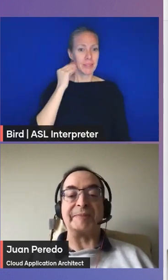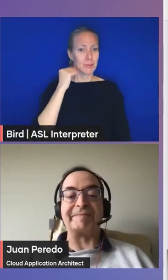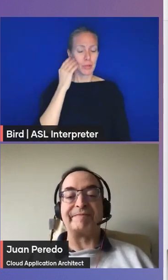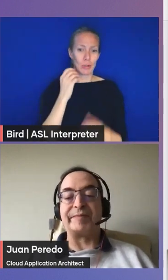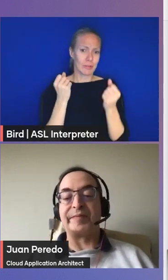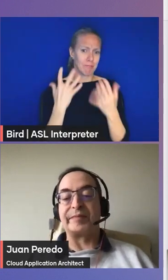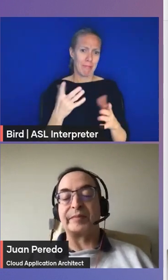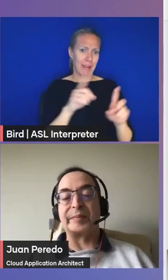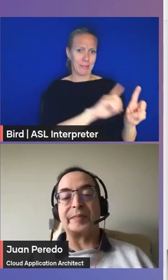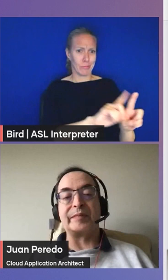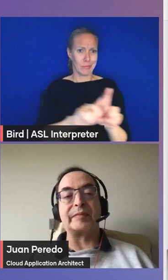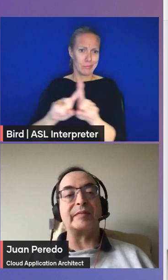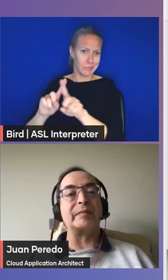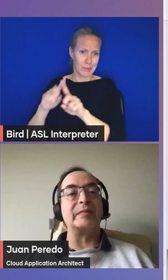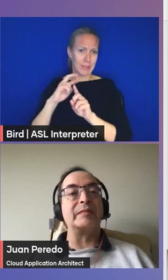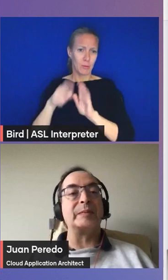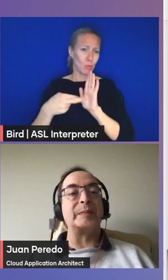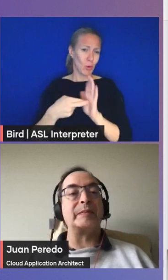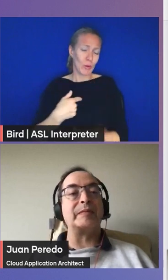problems.